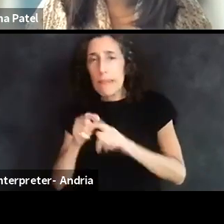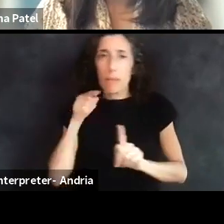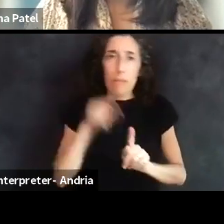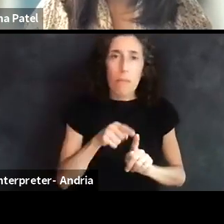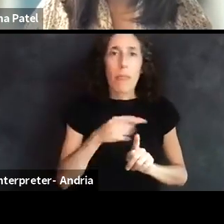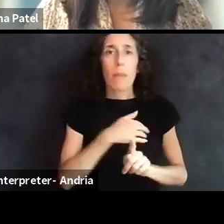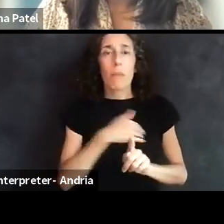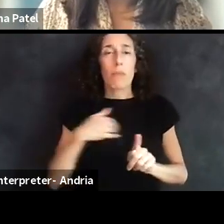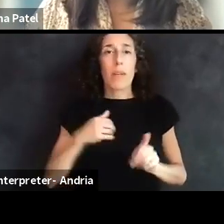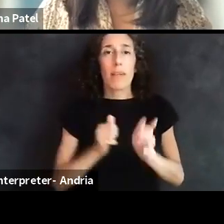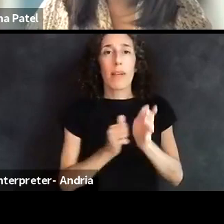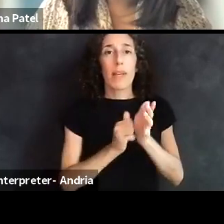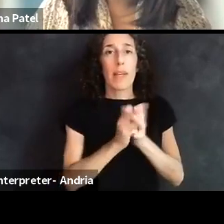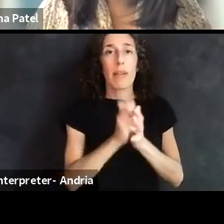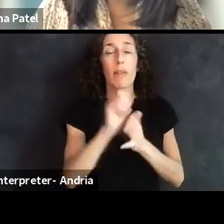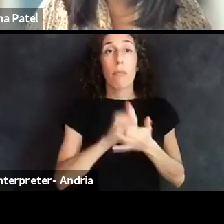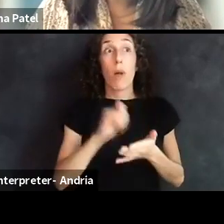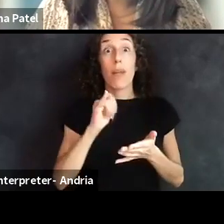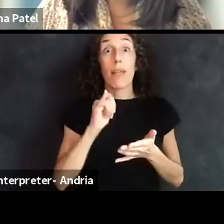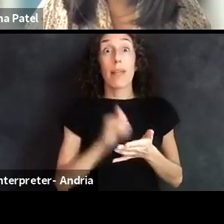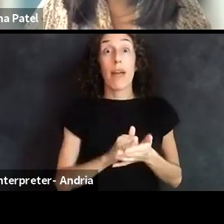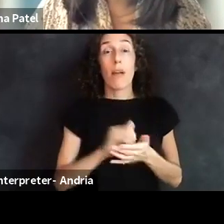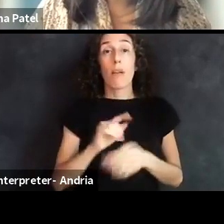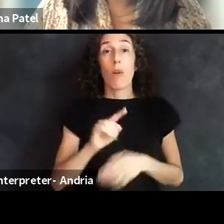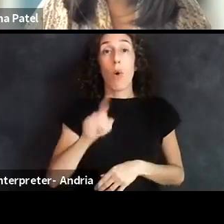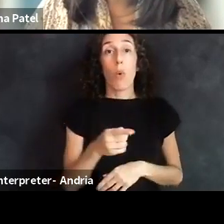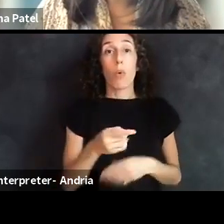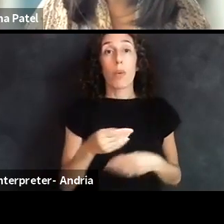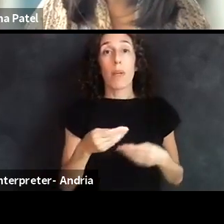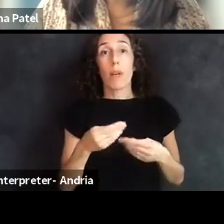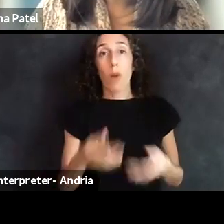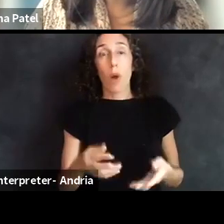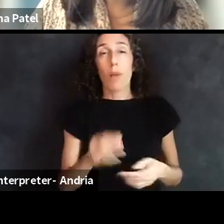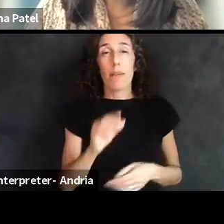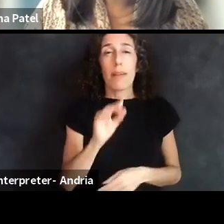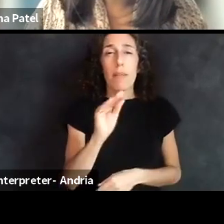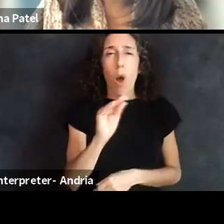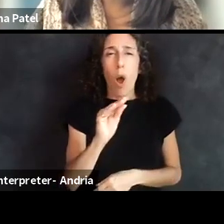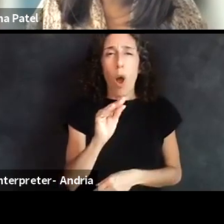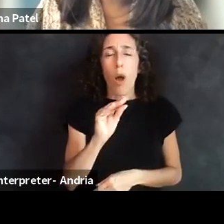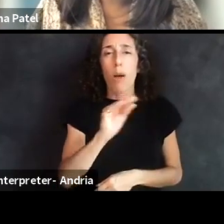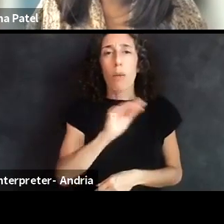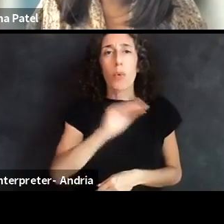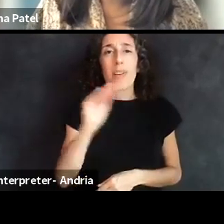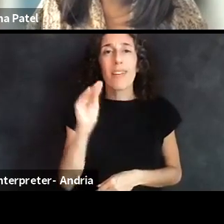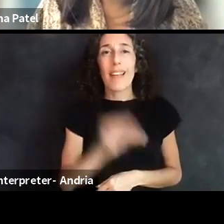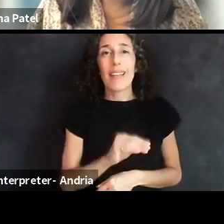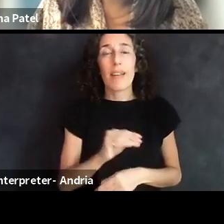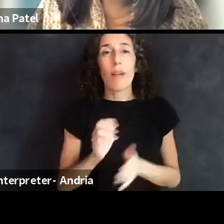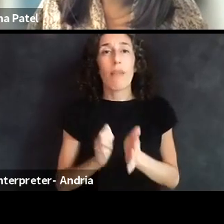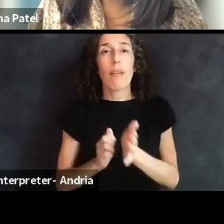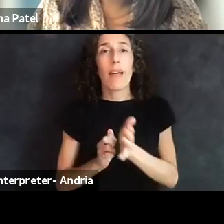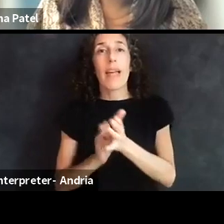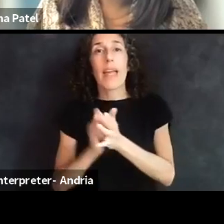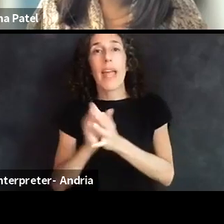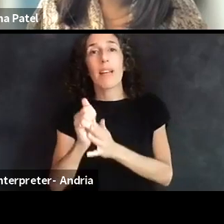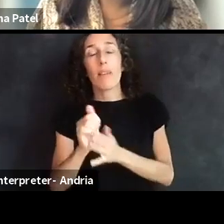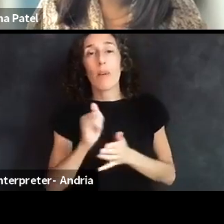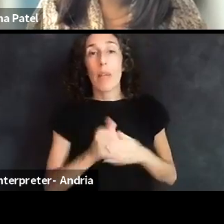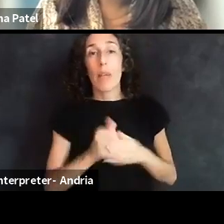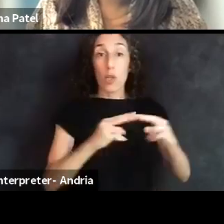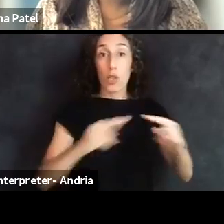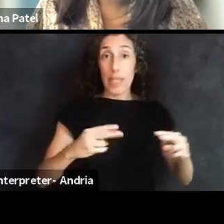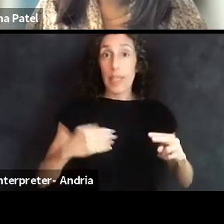tiny, tiny. It only accounts for a tiny amount of cases. Then there's some genes in breast cancer that put you